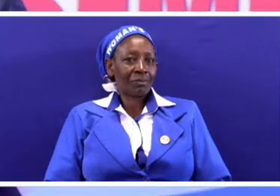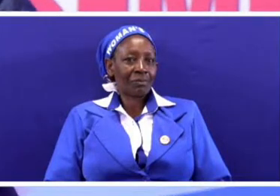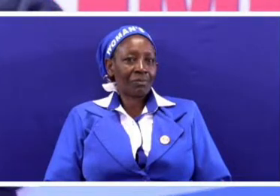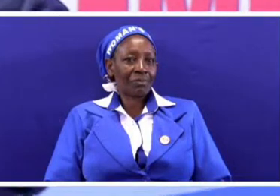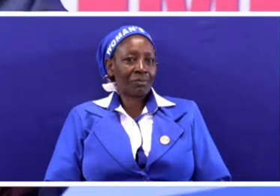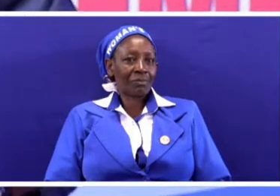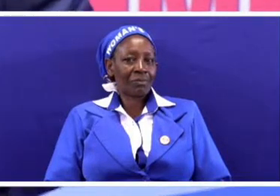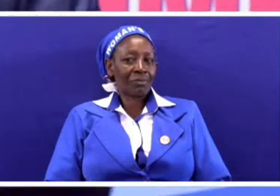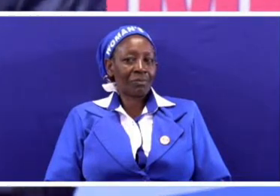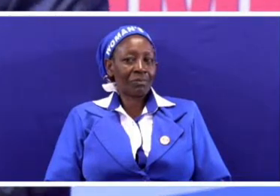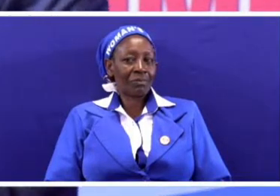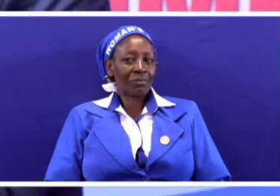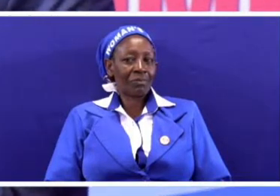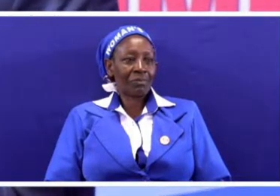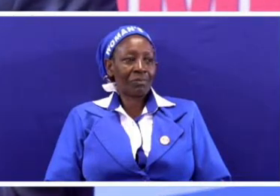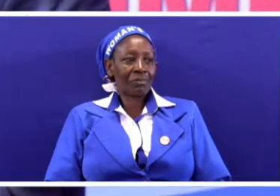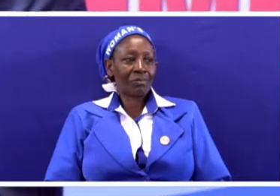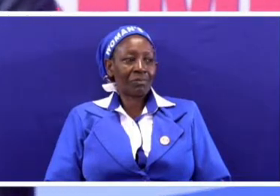lady.